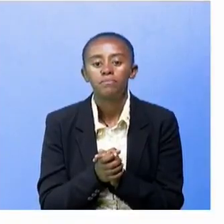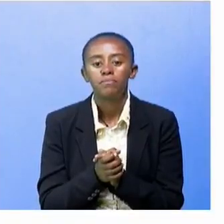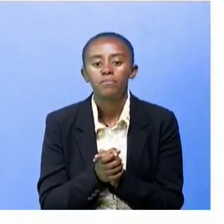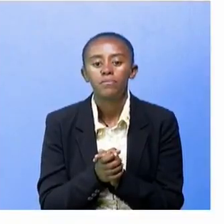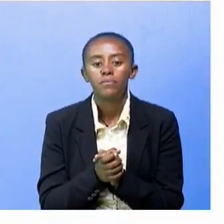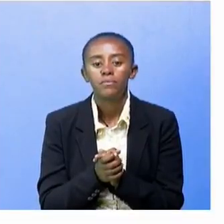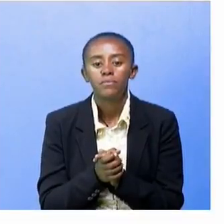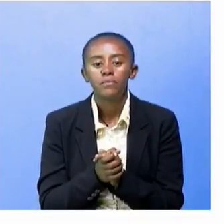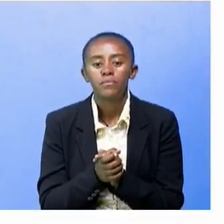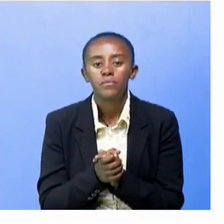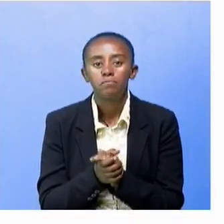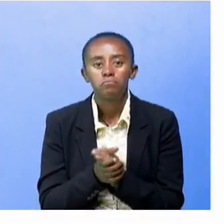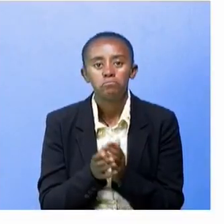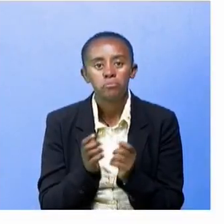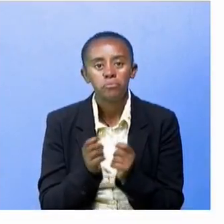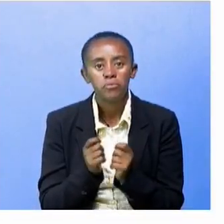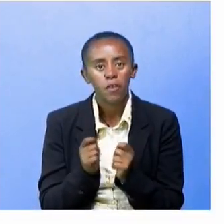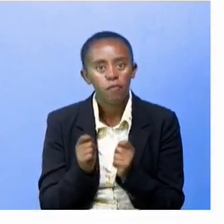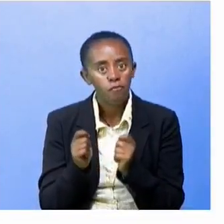fast travel time,